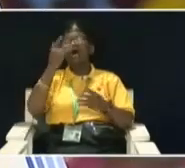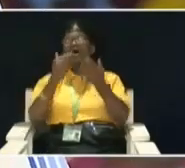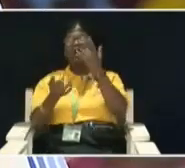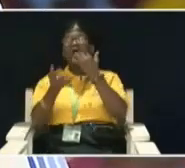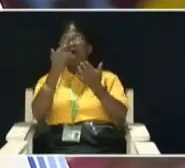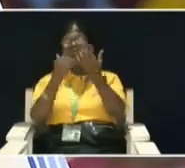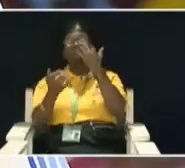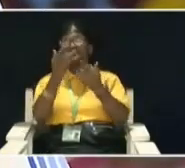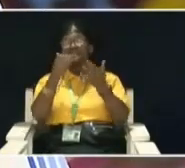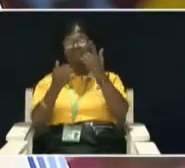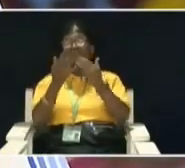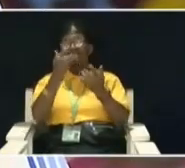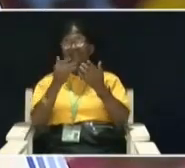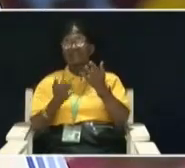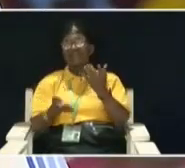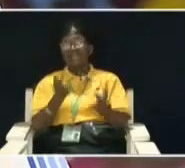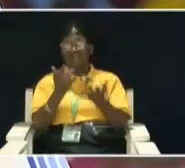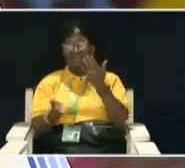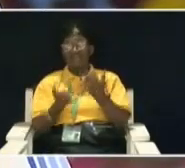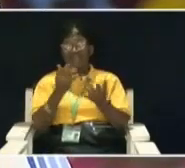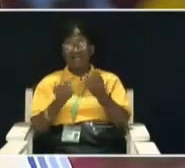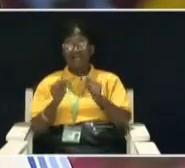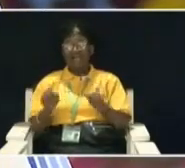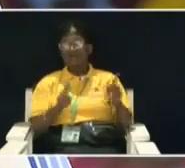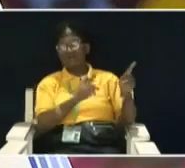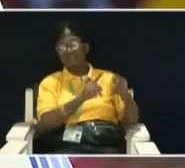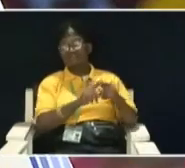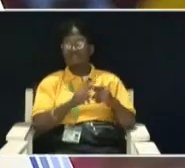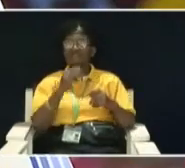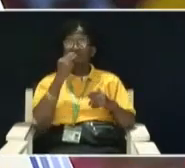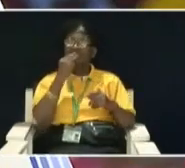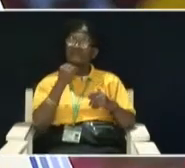According to Hebrews chapter 12, verse